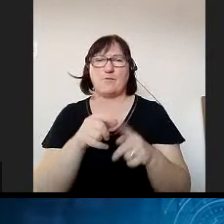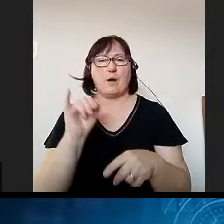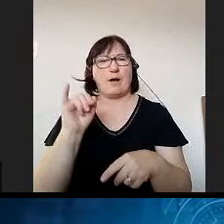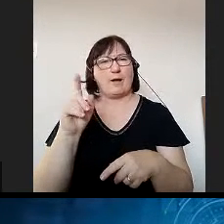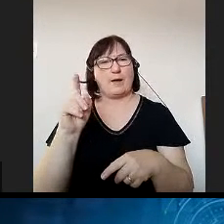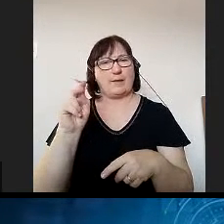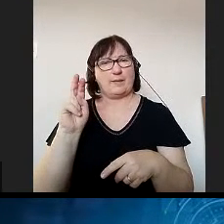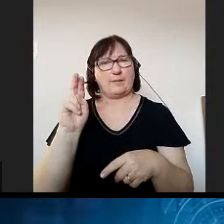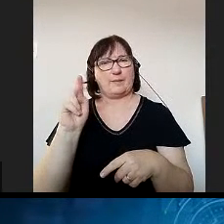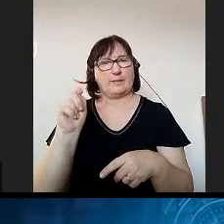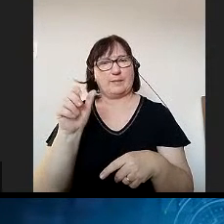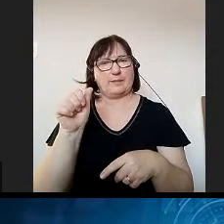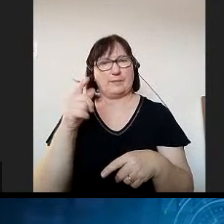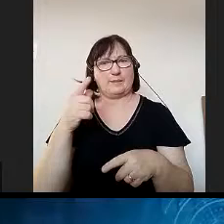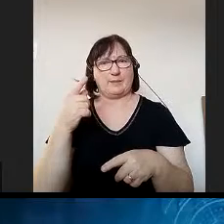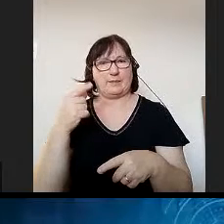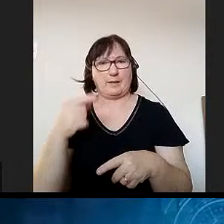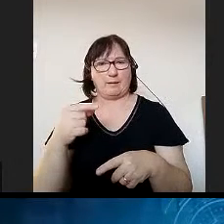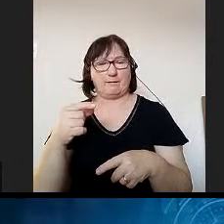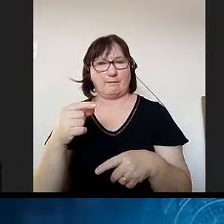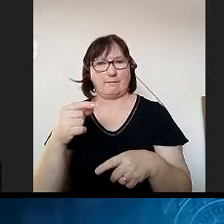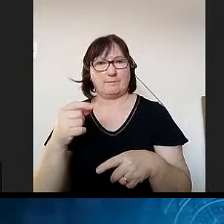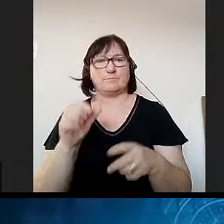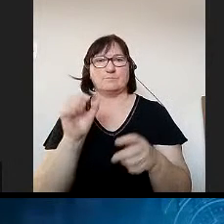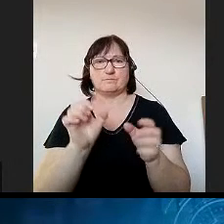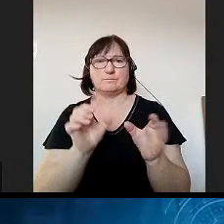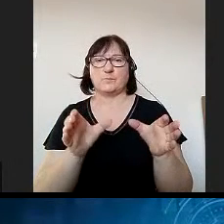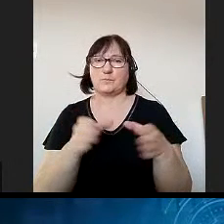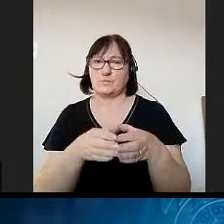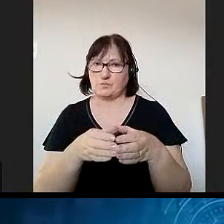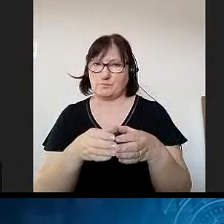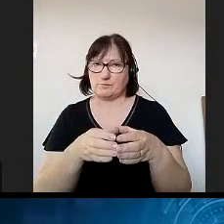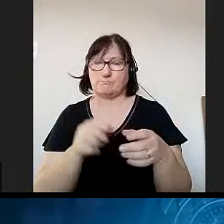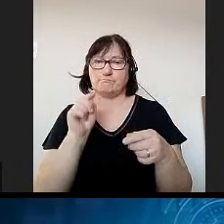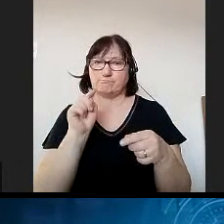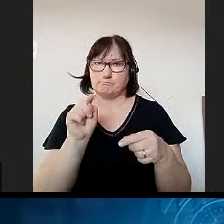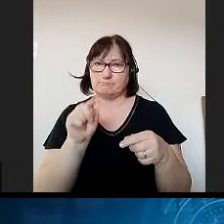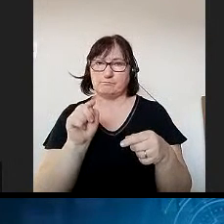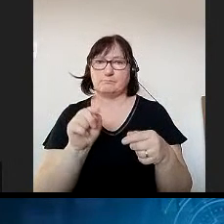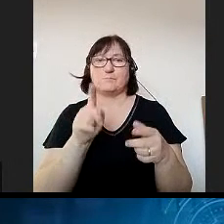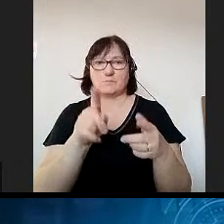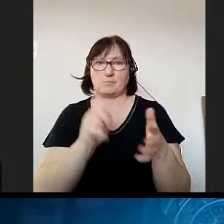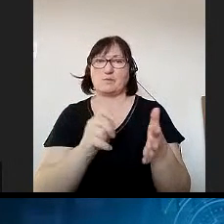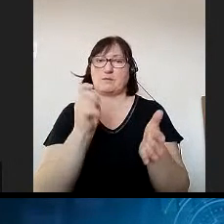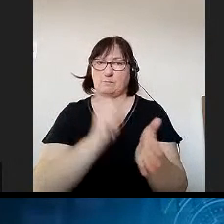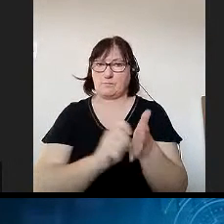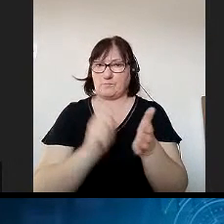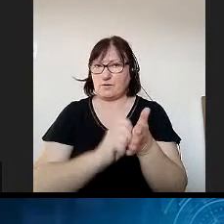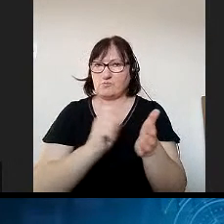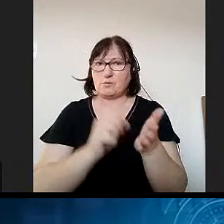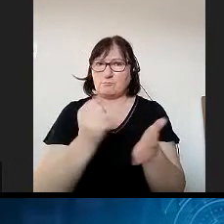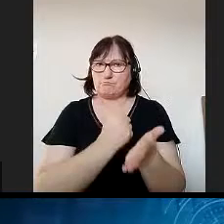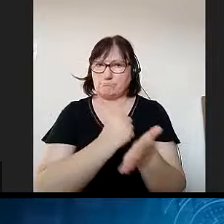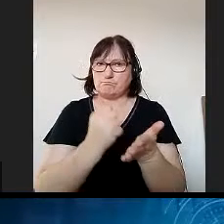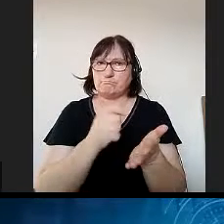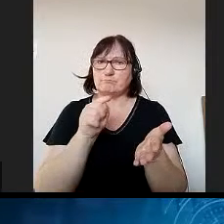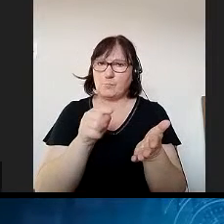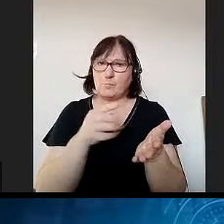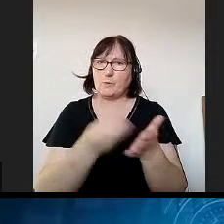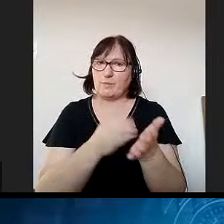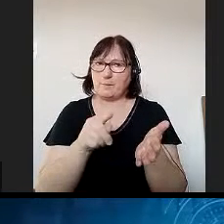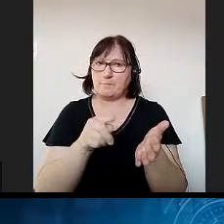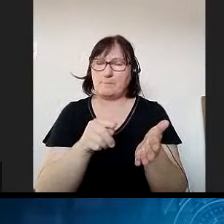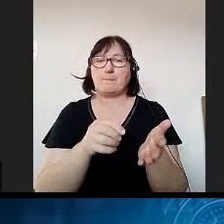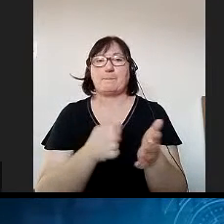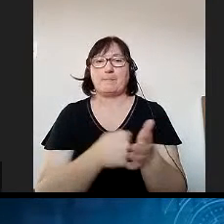Administration Commission. So where applicable, you would have to register with ITAC as a rebate user. And what these